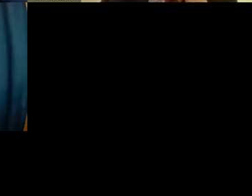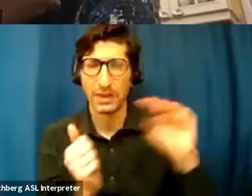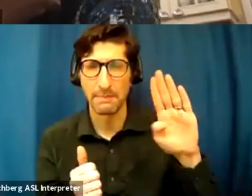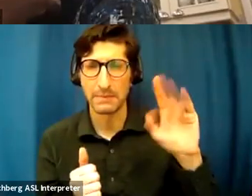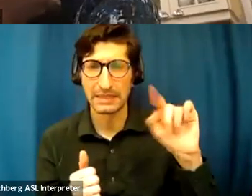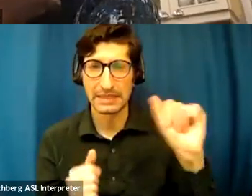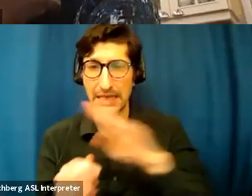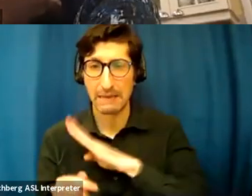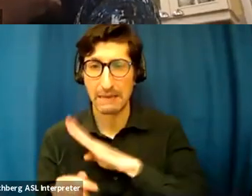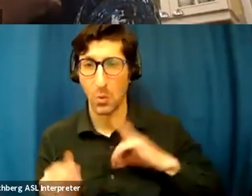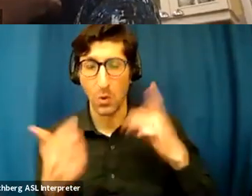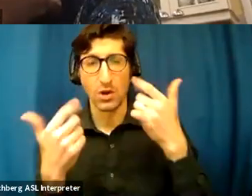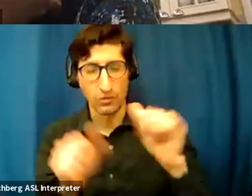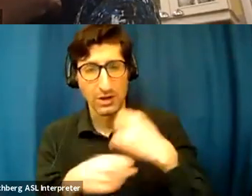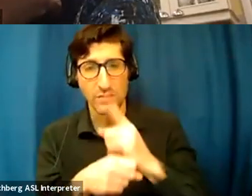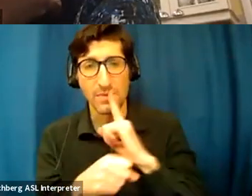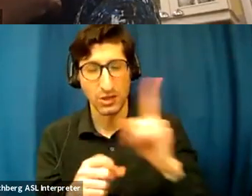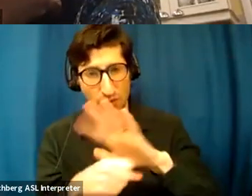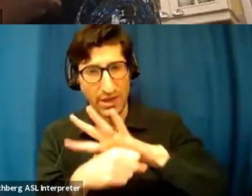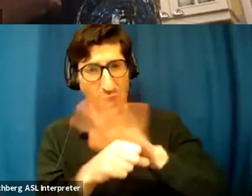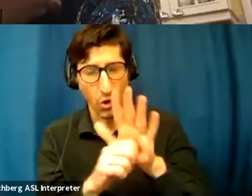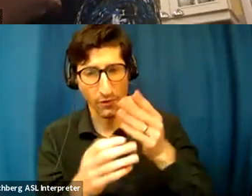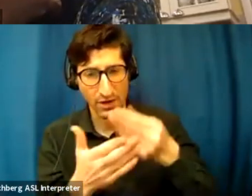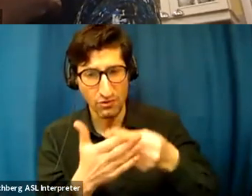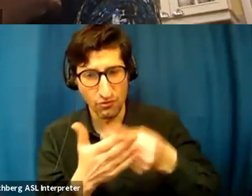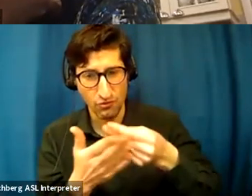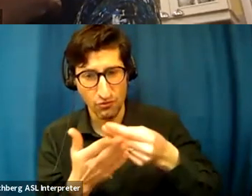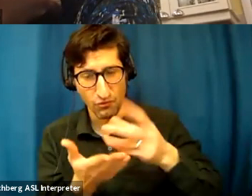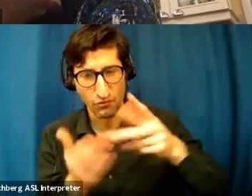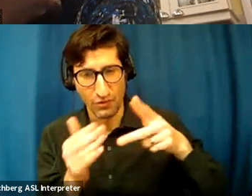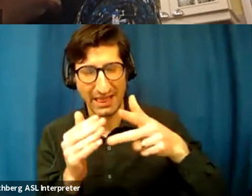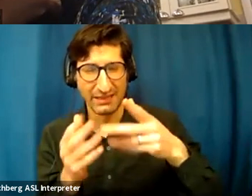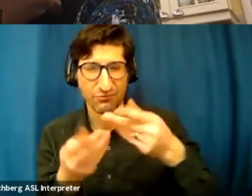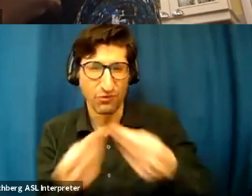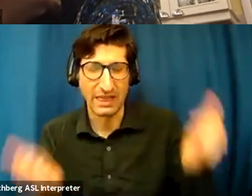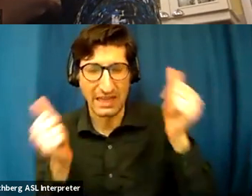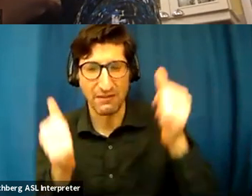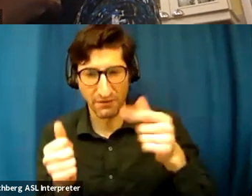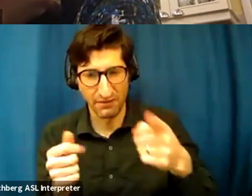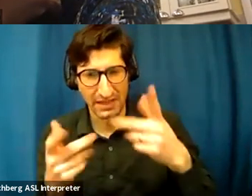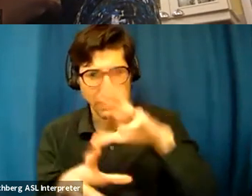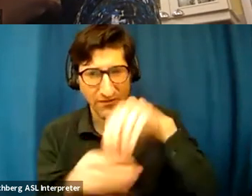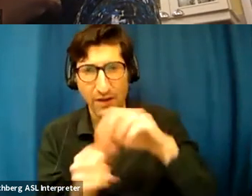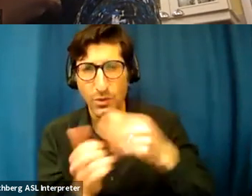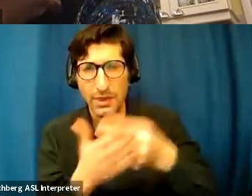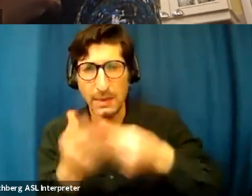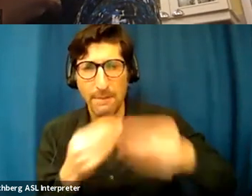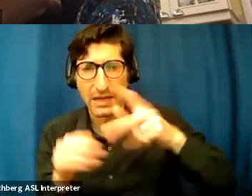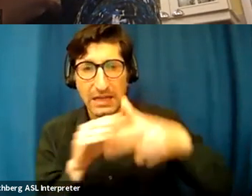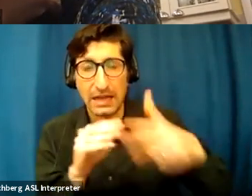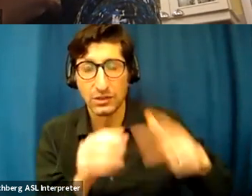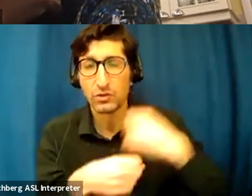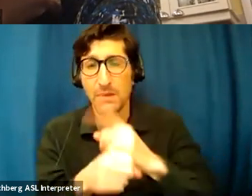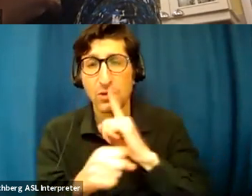from COVID relief into the budget cuts that made the fares higher so that people won't have to pay more